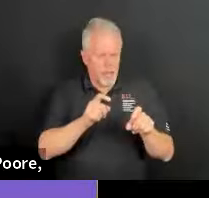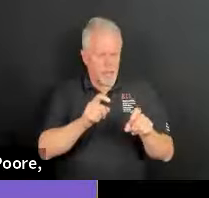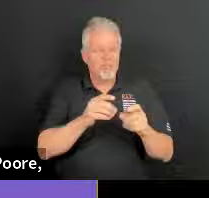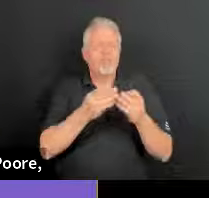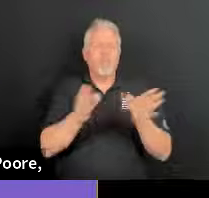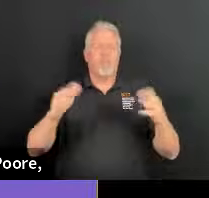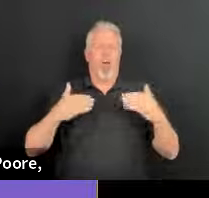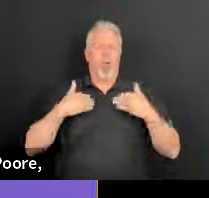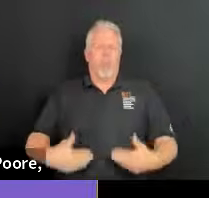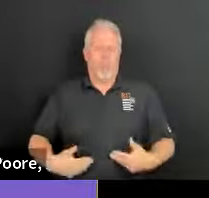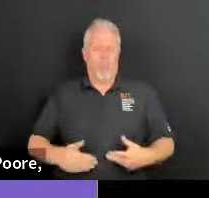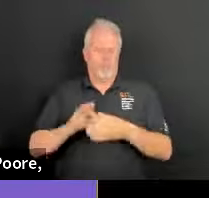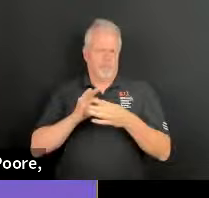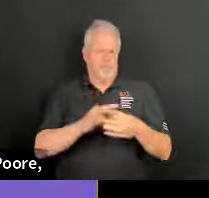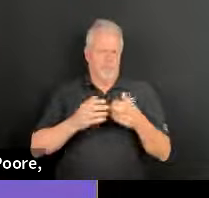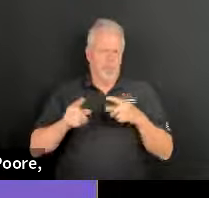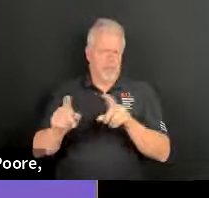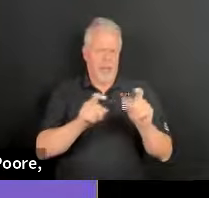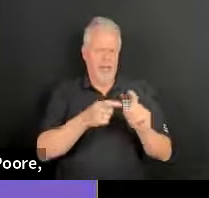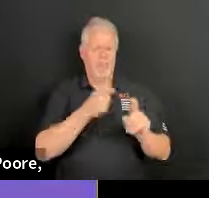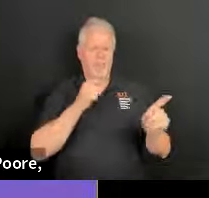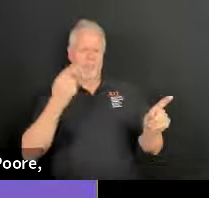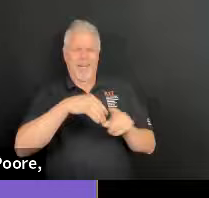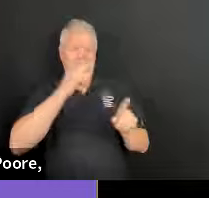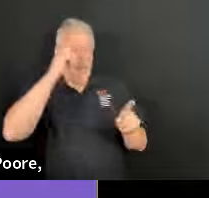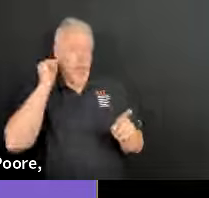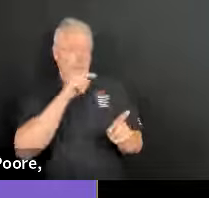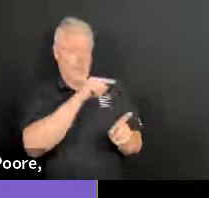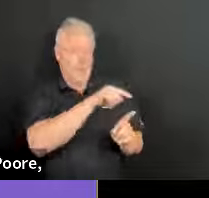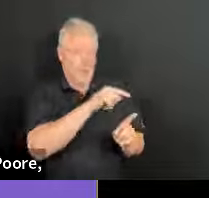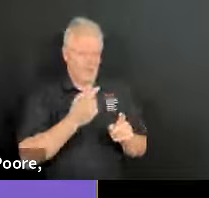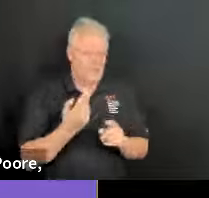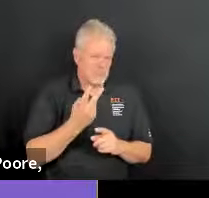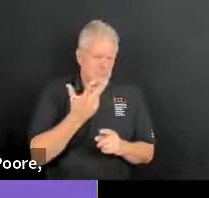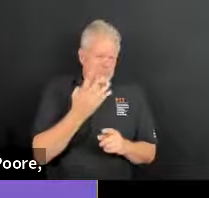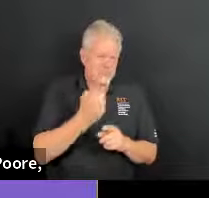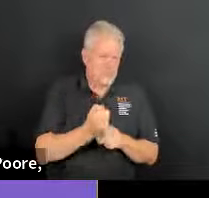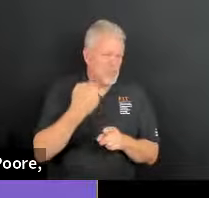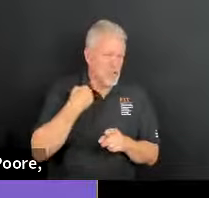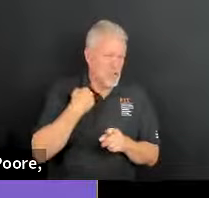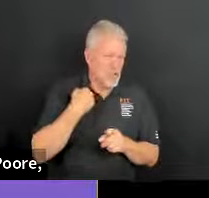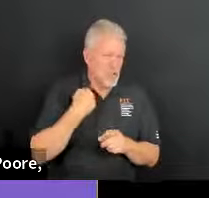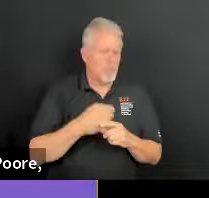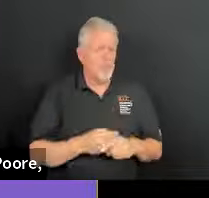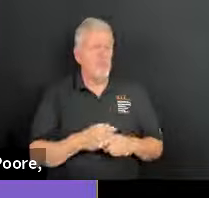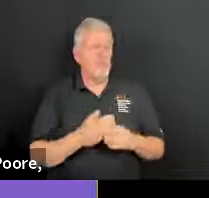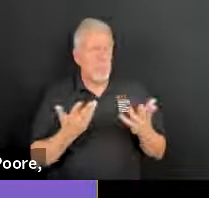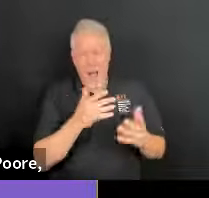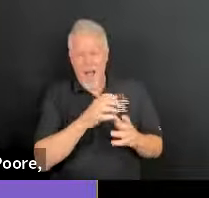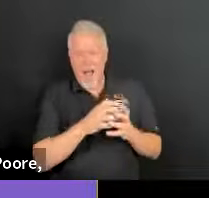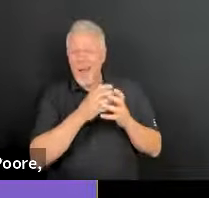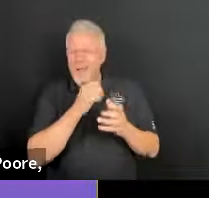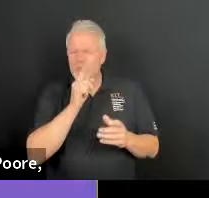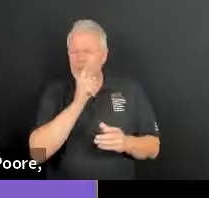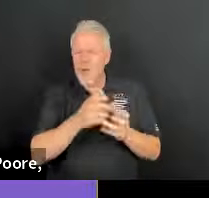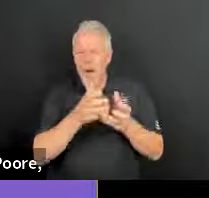I think that we had one larger survey that was more of a general health survey from somebody in Gallaudet several years